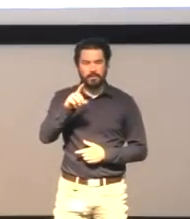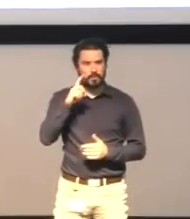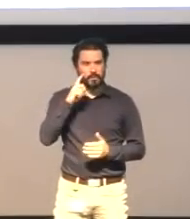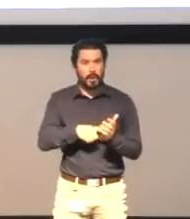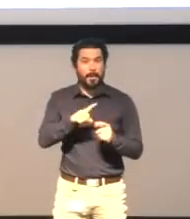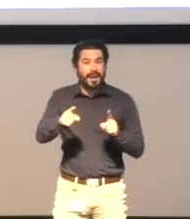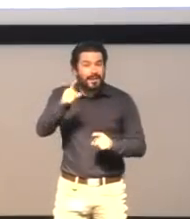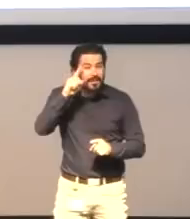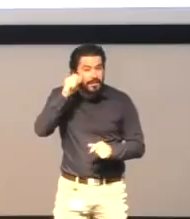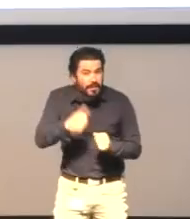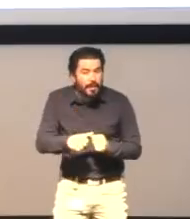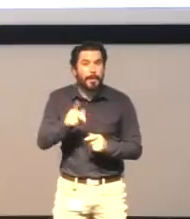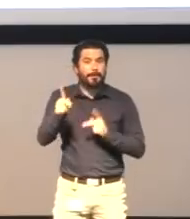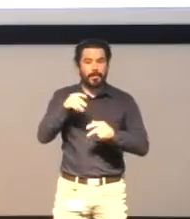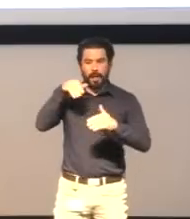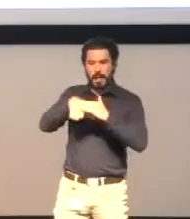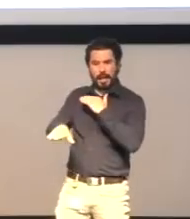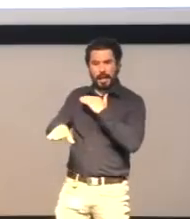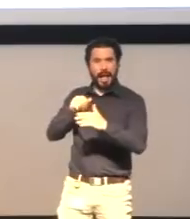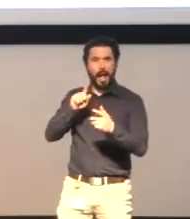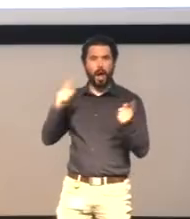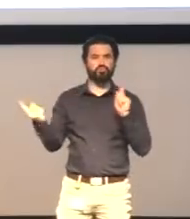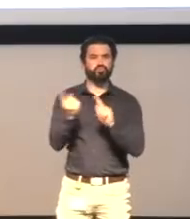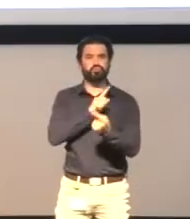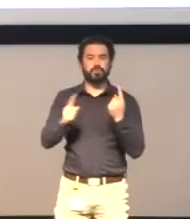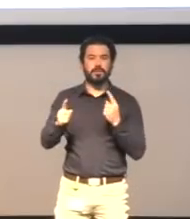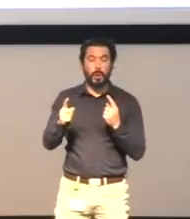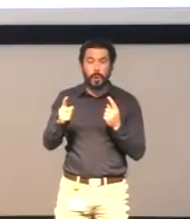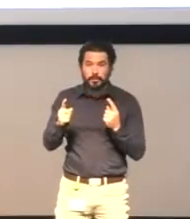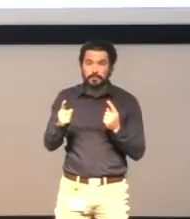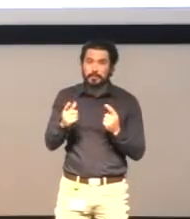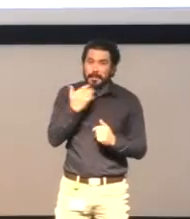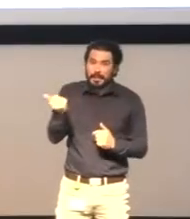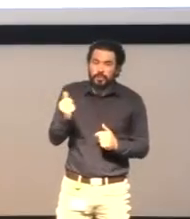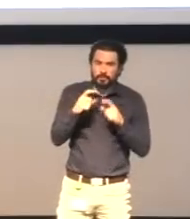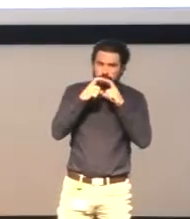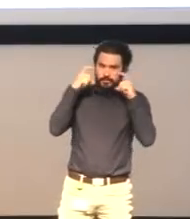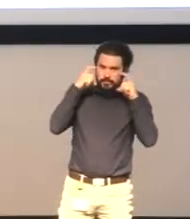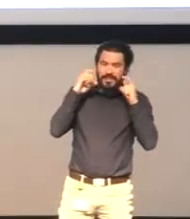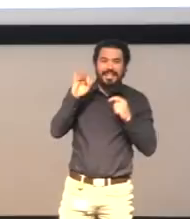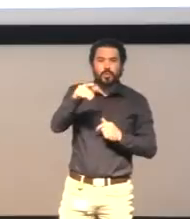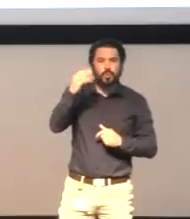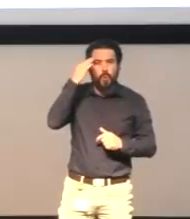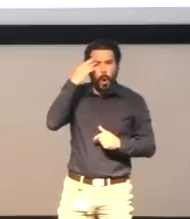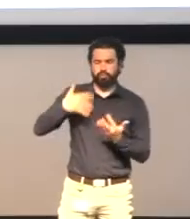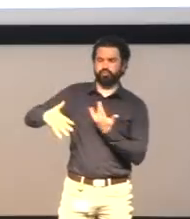out. And so conservatively, wear the mask if you know that there's going to be activity coming